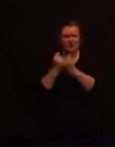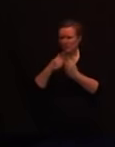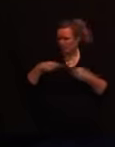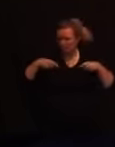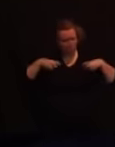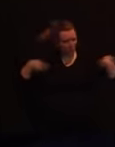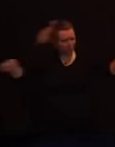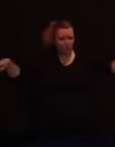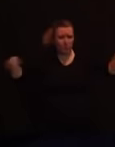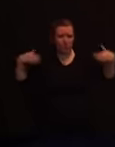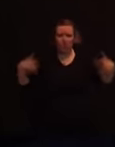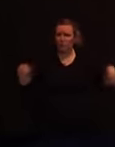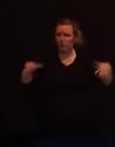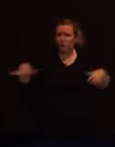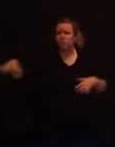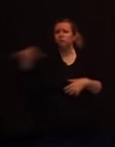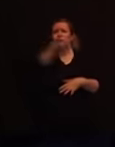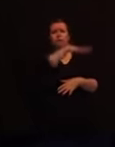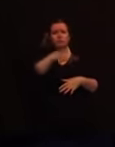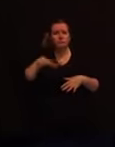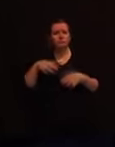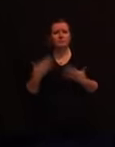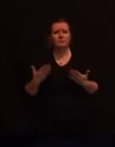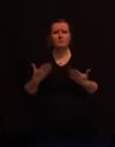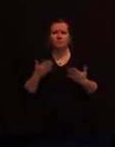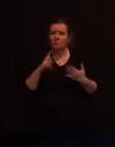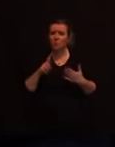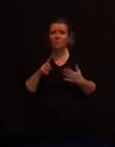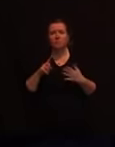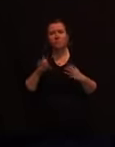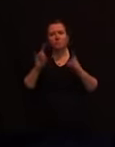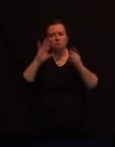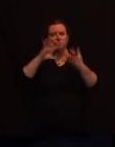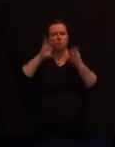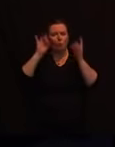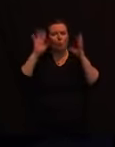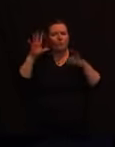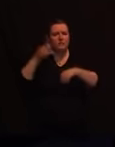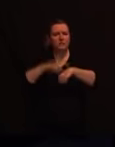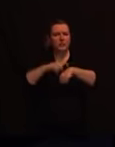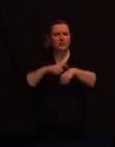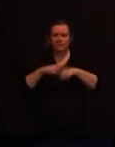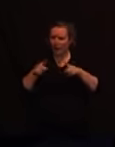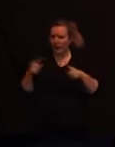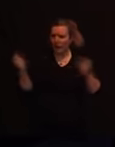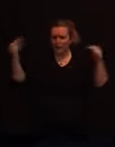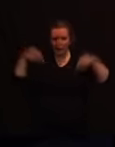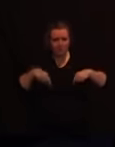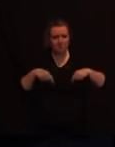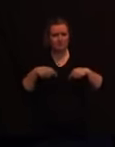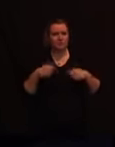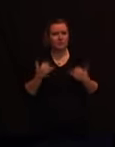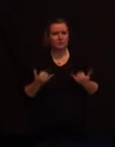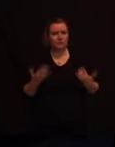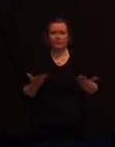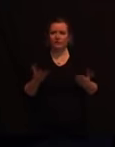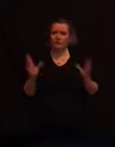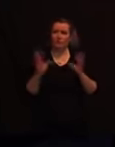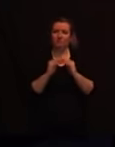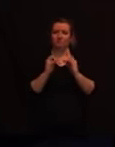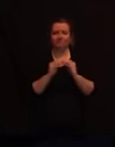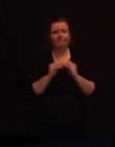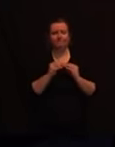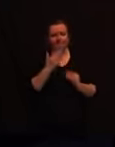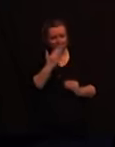to shepherd us through this crisis right now. And thank you for letting me join you here today for this conference. I wanted